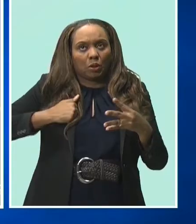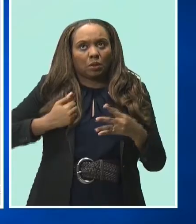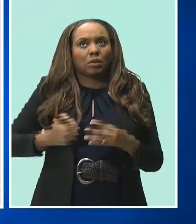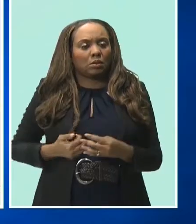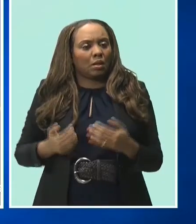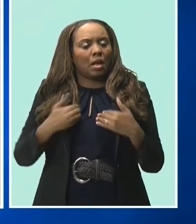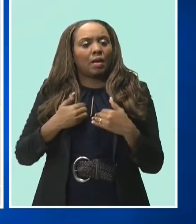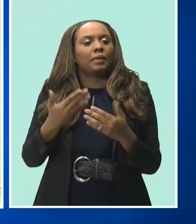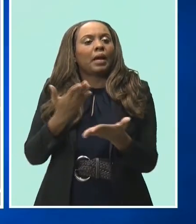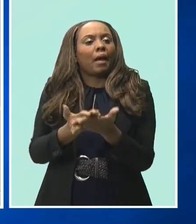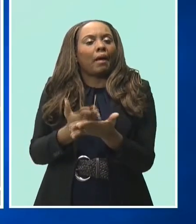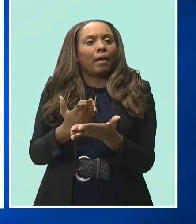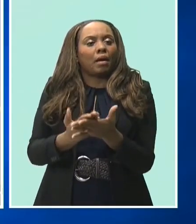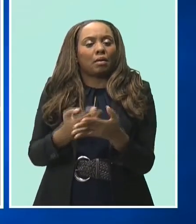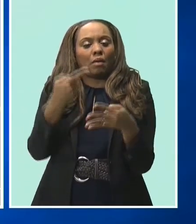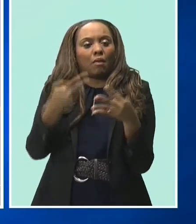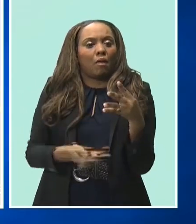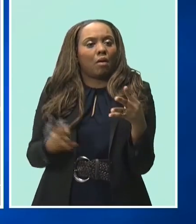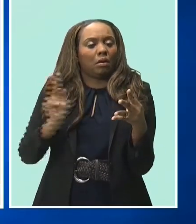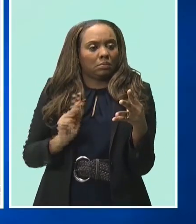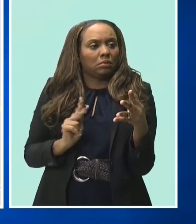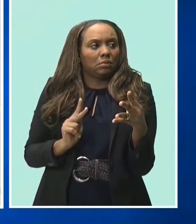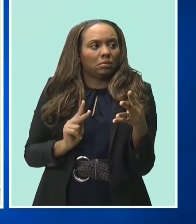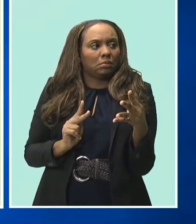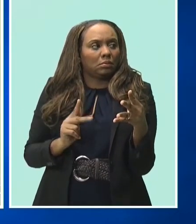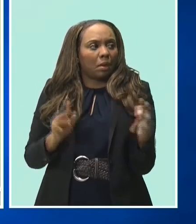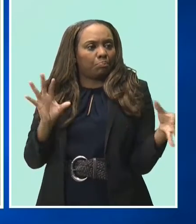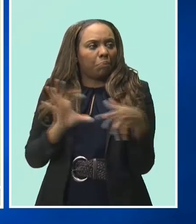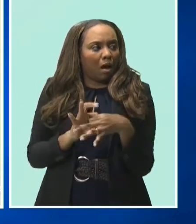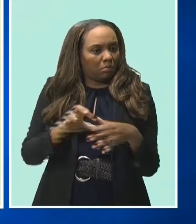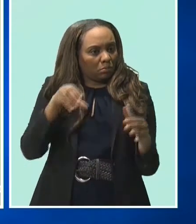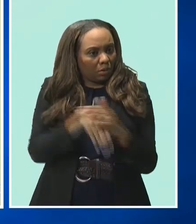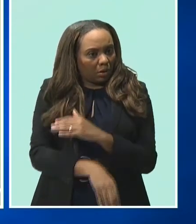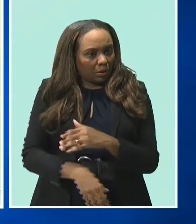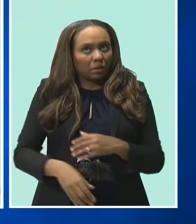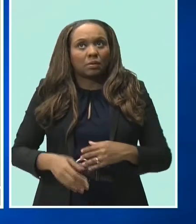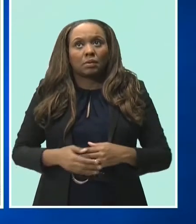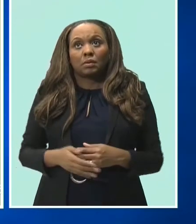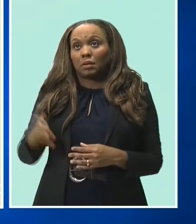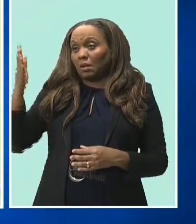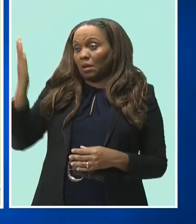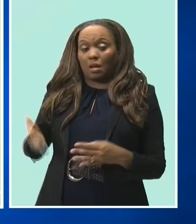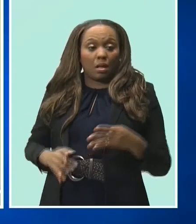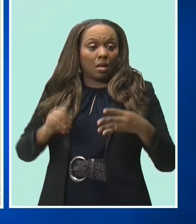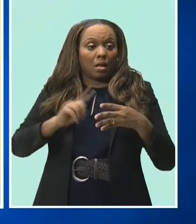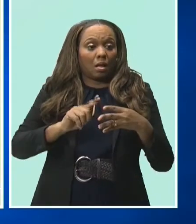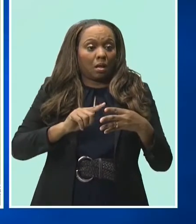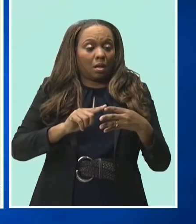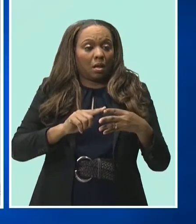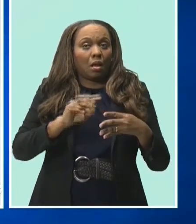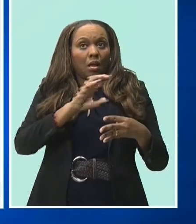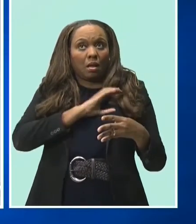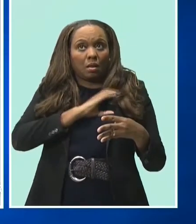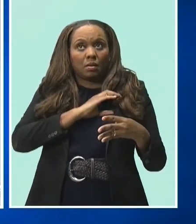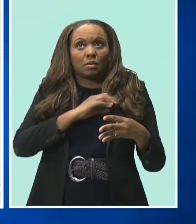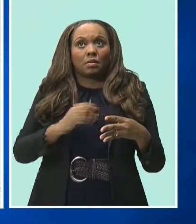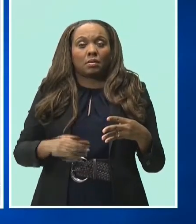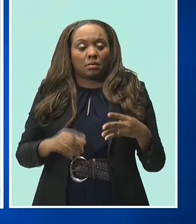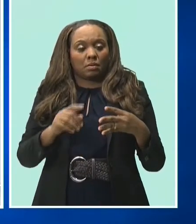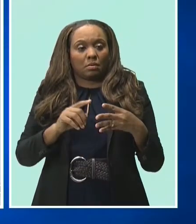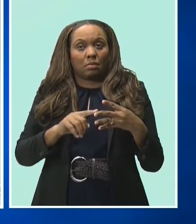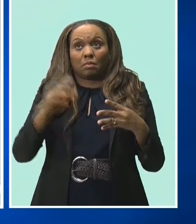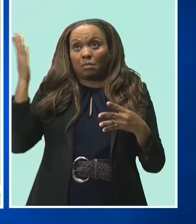facie evidence linking 4 members of the security forces to the crime: 44-year-old police officer Jason Modeste of Sweets,